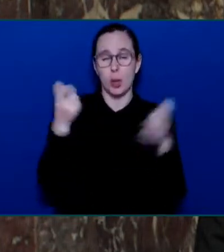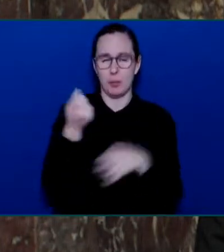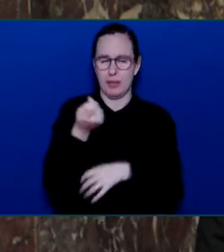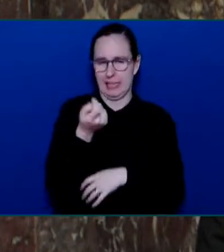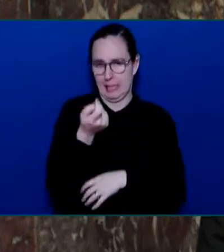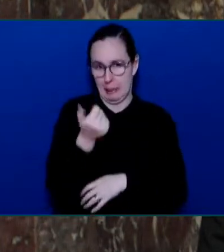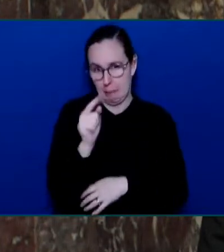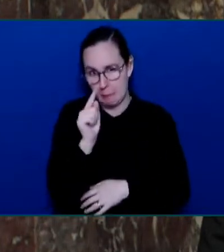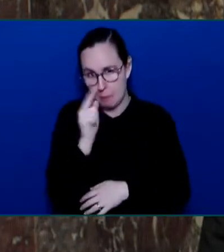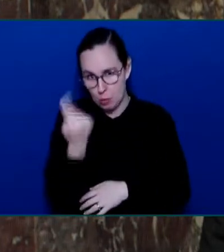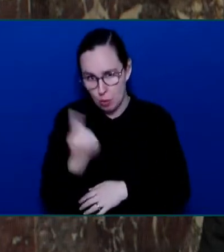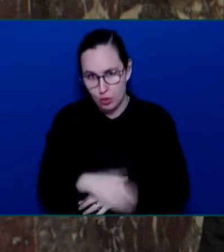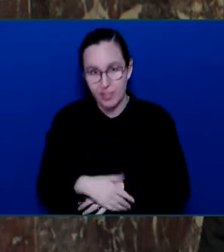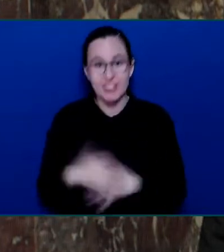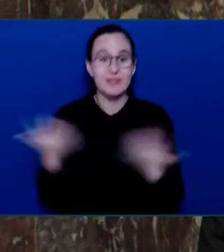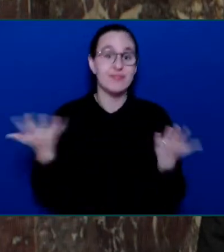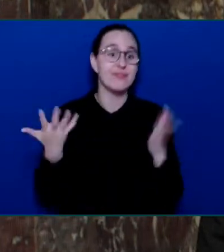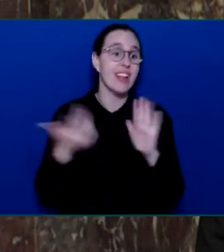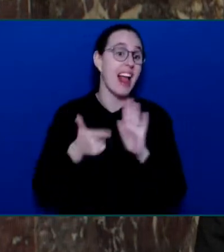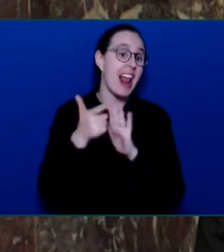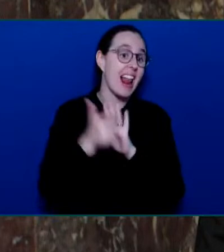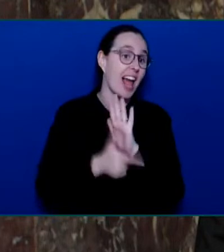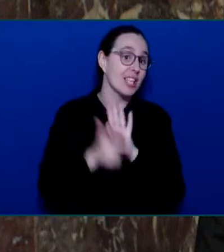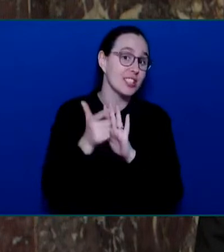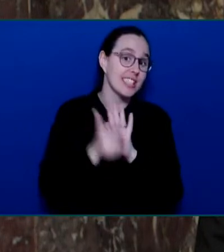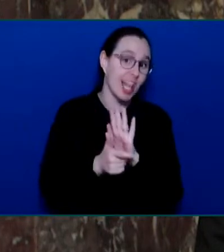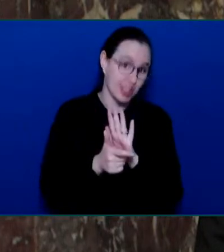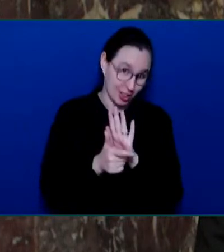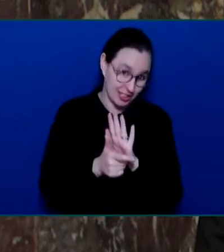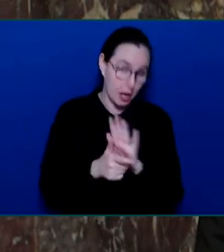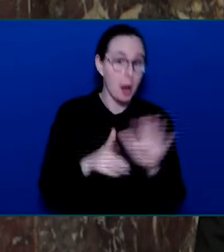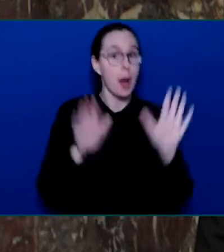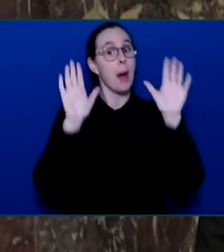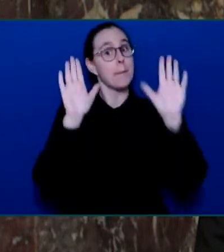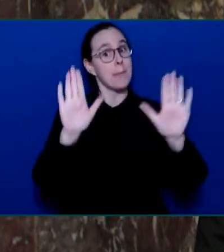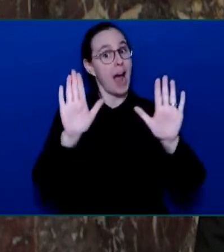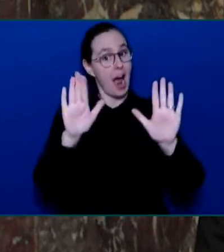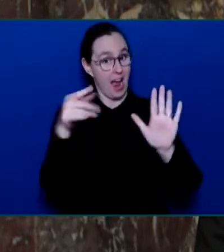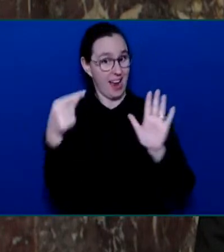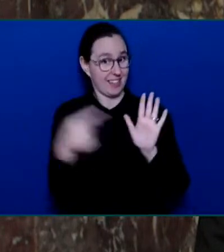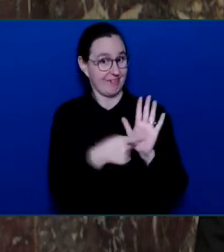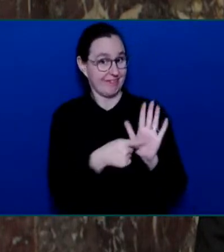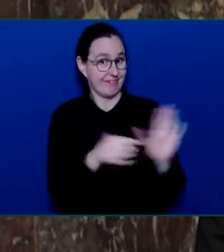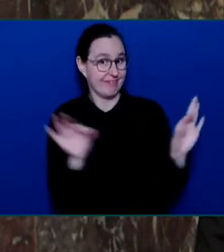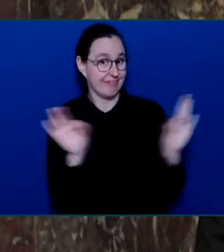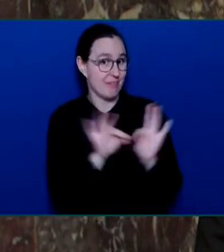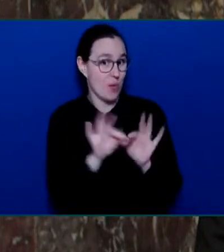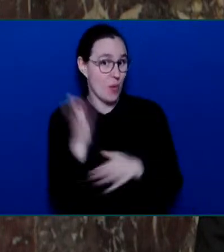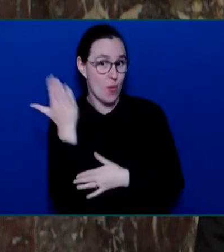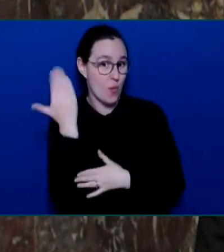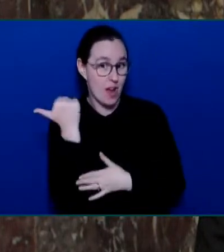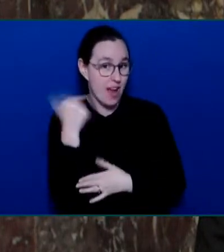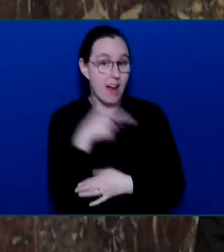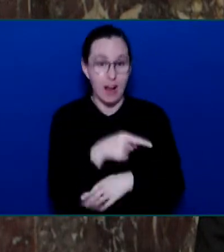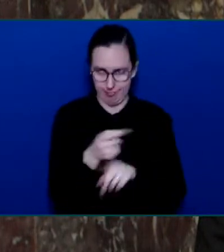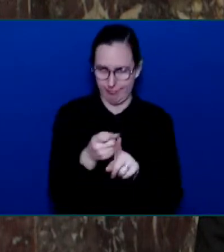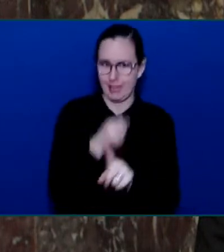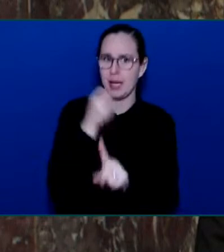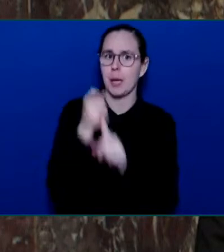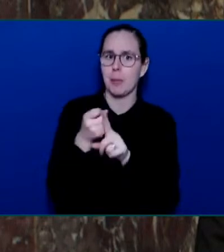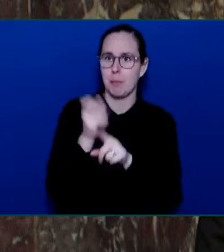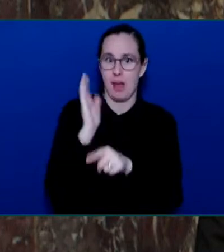it's something that affects each and every one of us in this province. And it's something that we do here